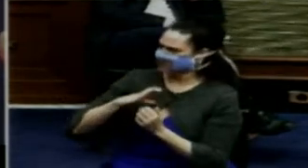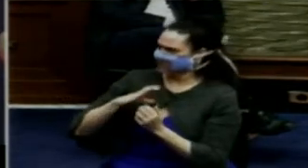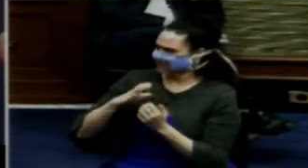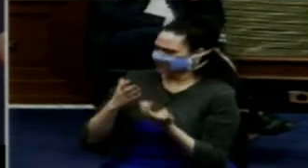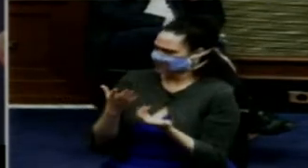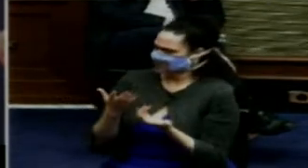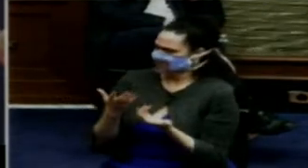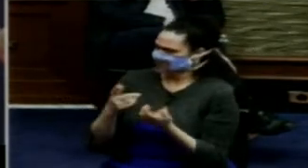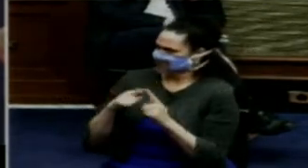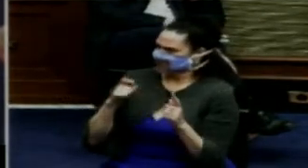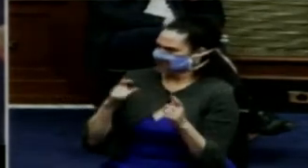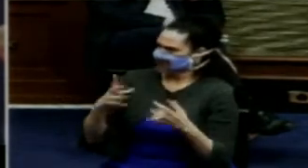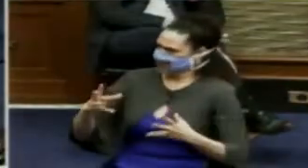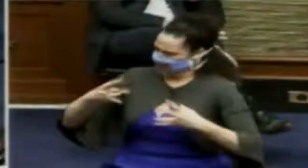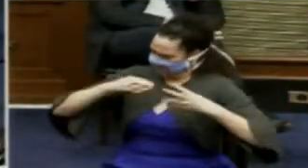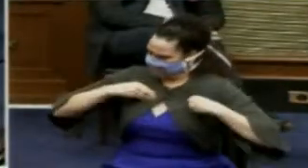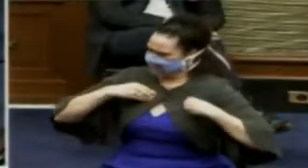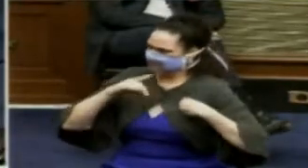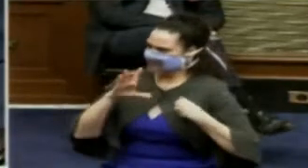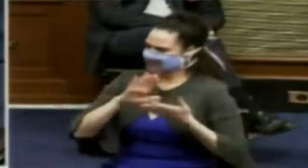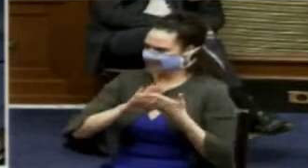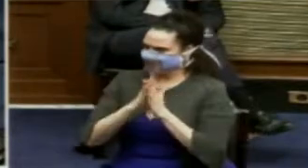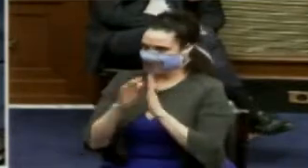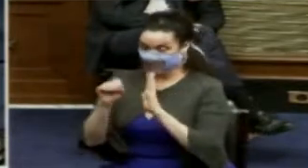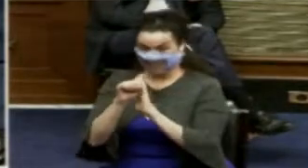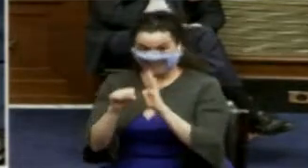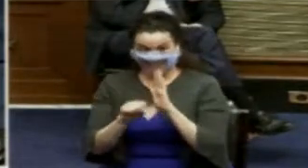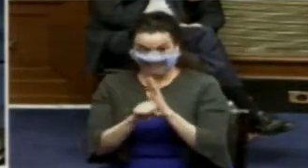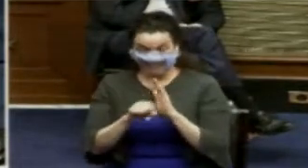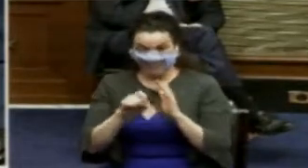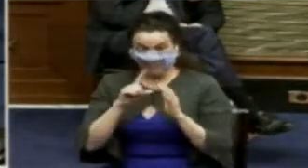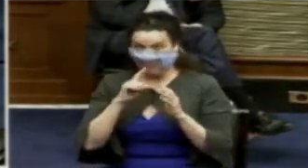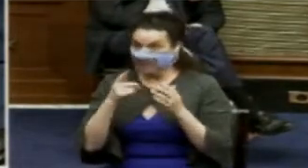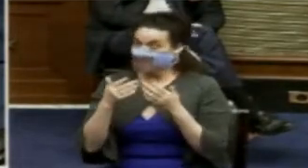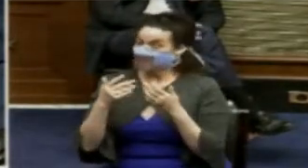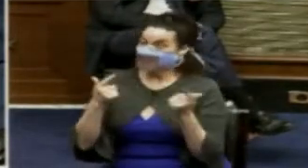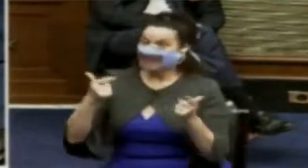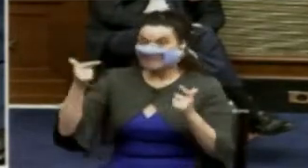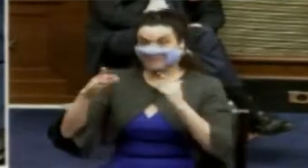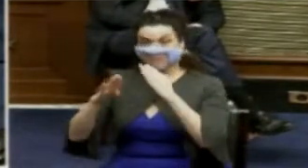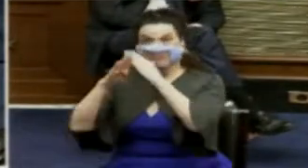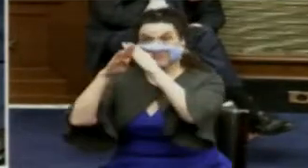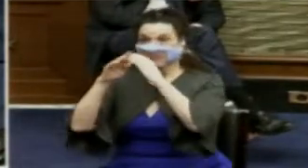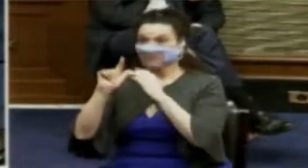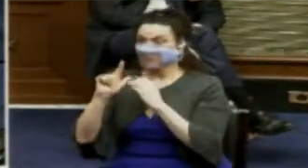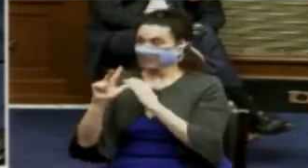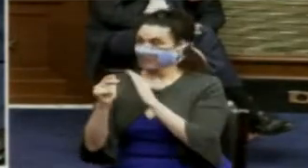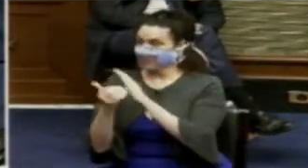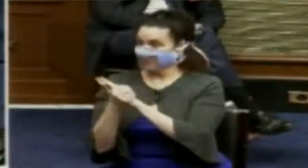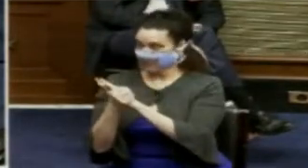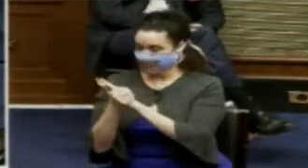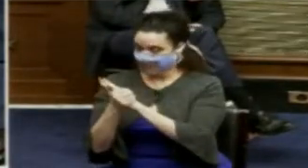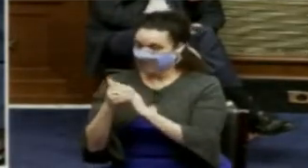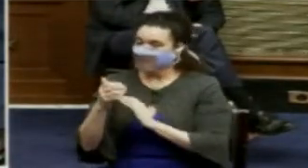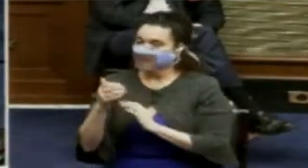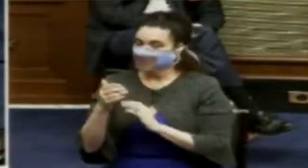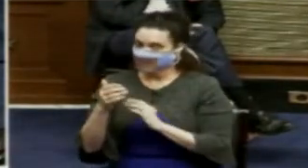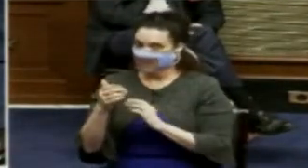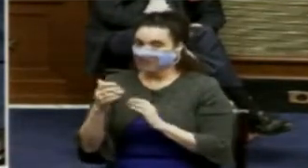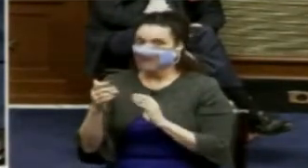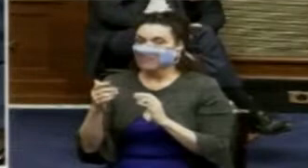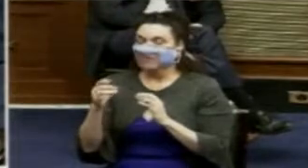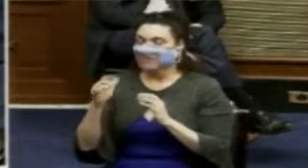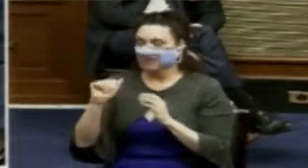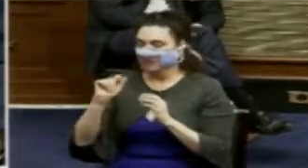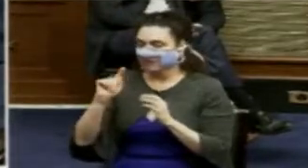state? Well, certainly the biggest impediment is the 23rd Amendment, Congressman. And Attorney General Robert